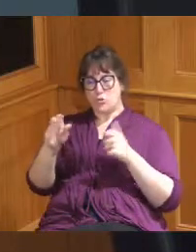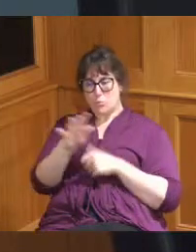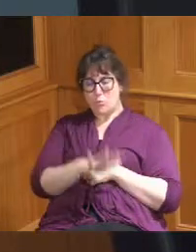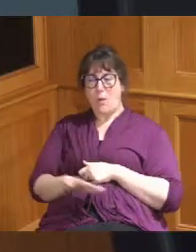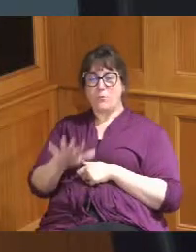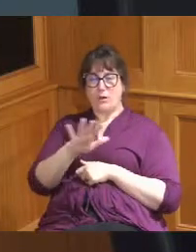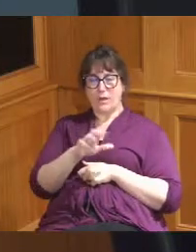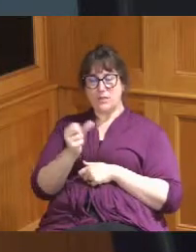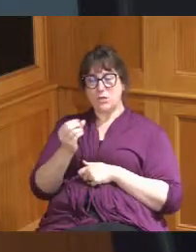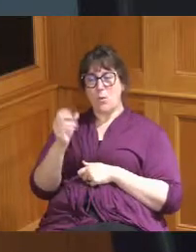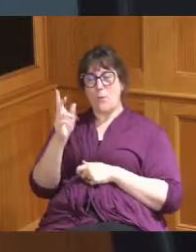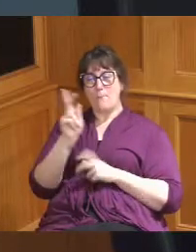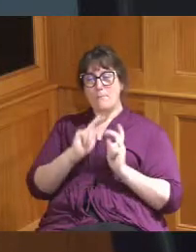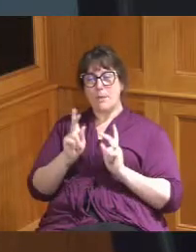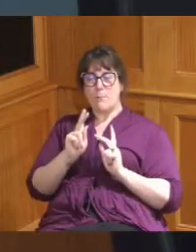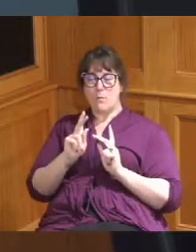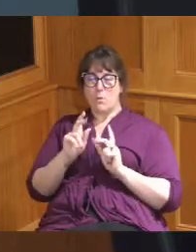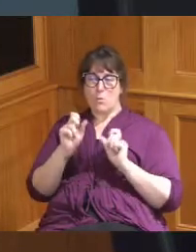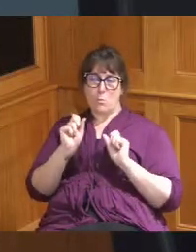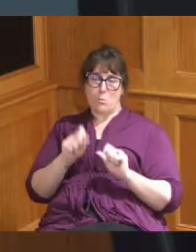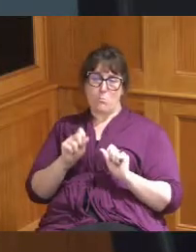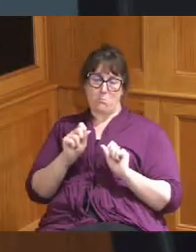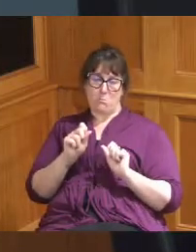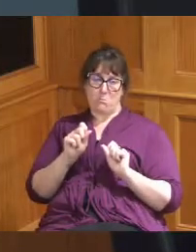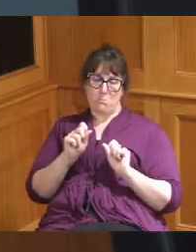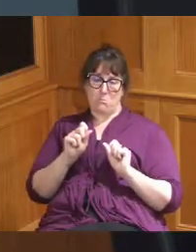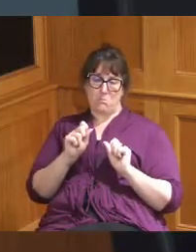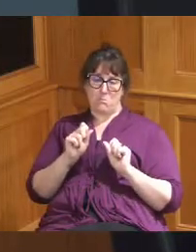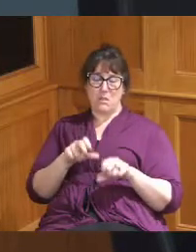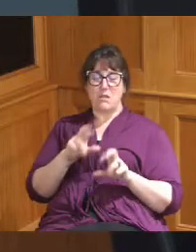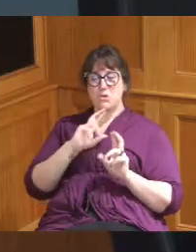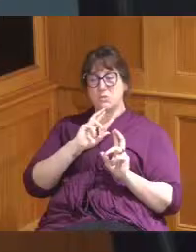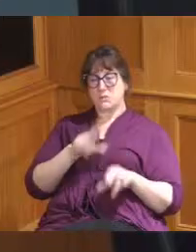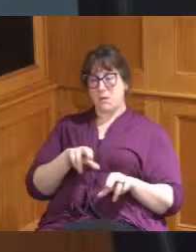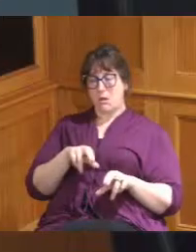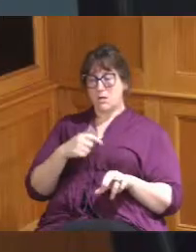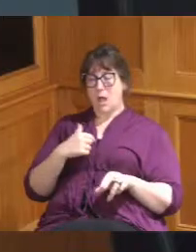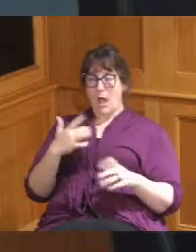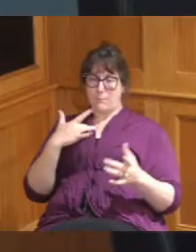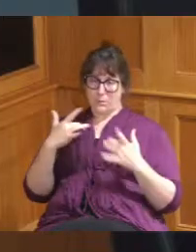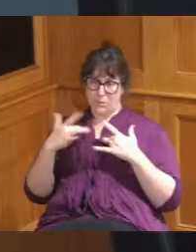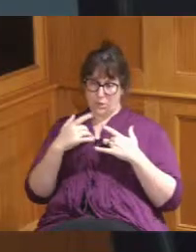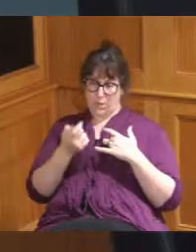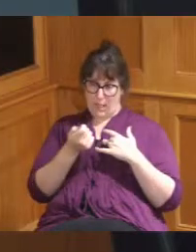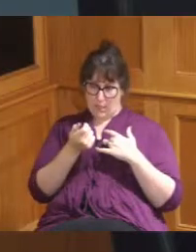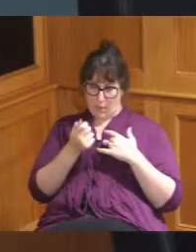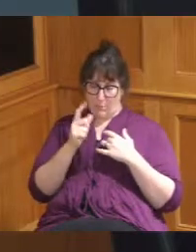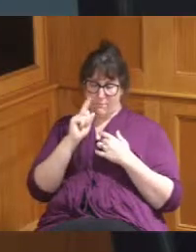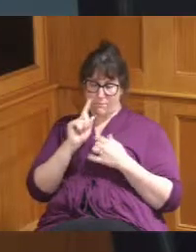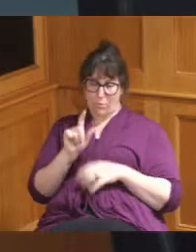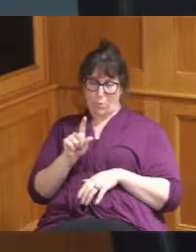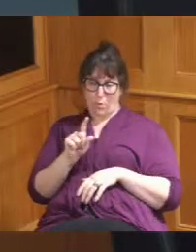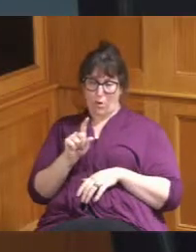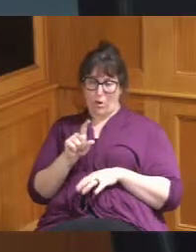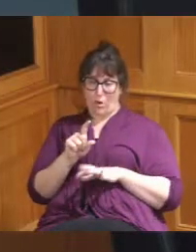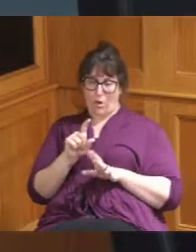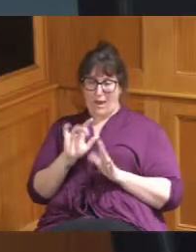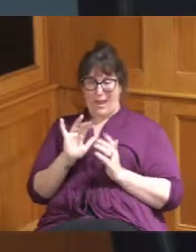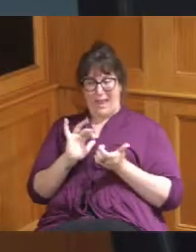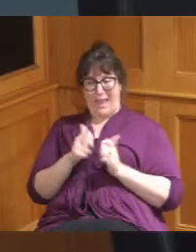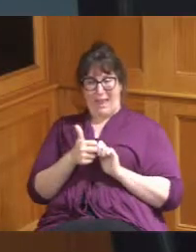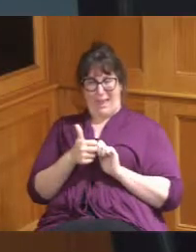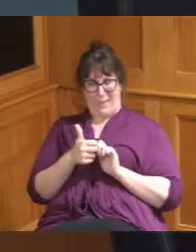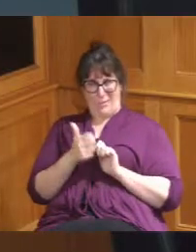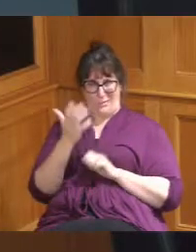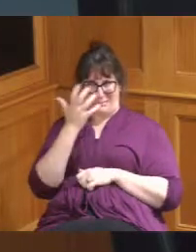people probably with some ability to respond to this. I do worry a little bit about how that would play